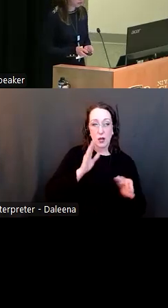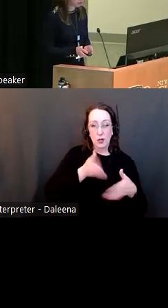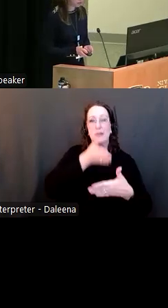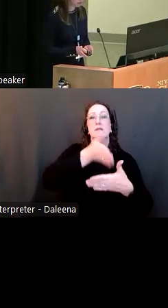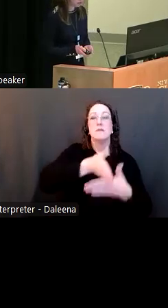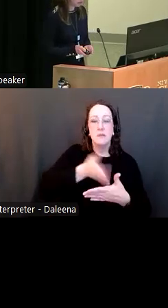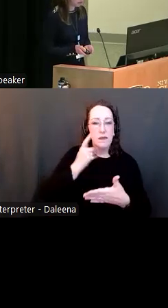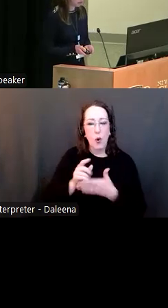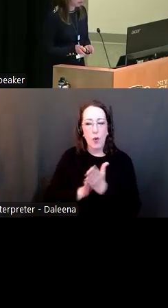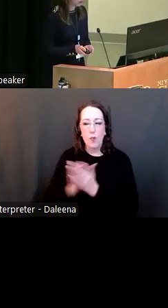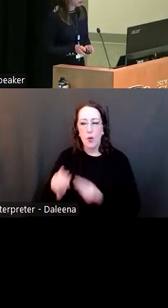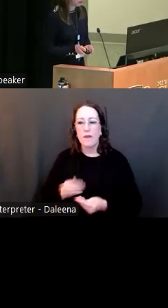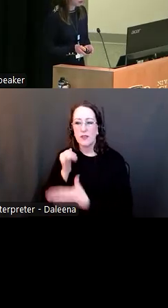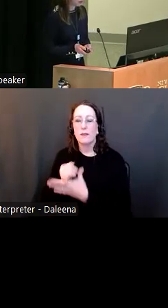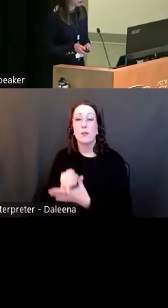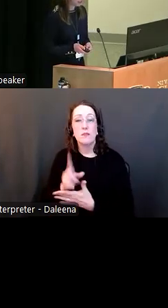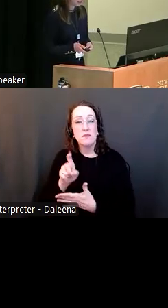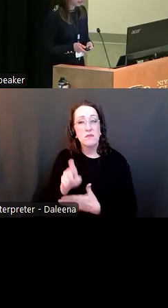impairments?